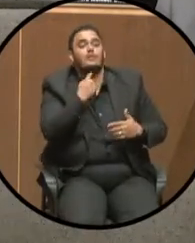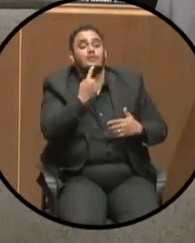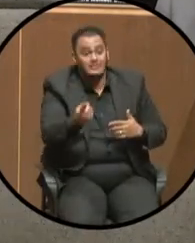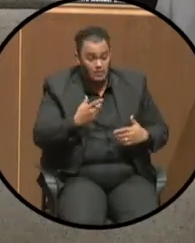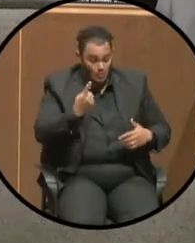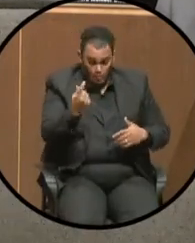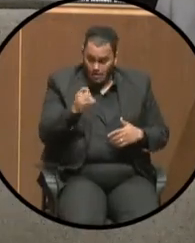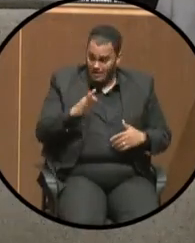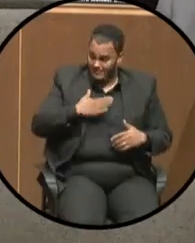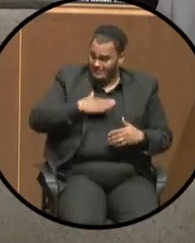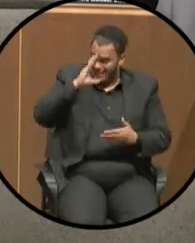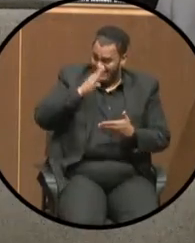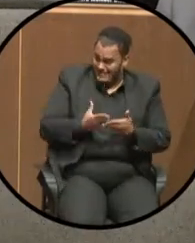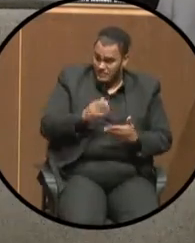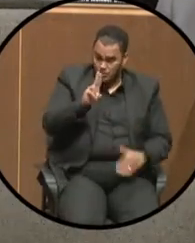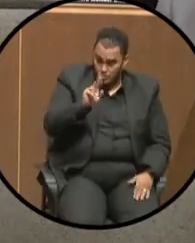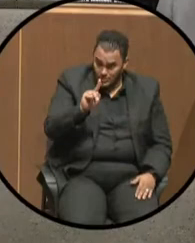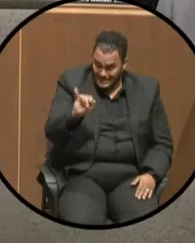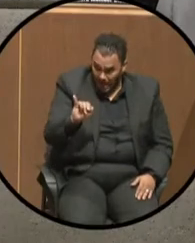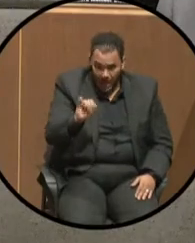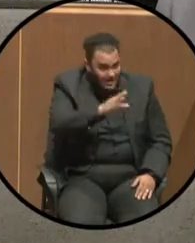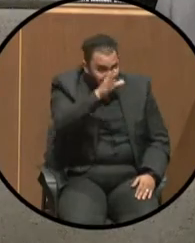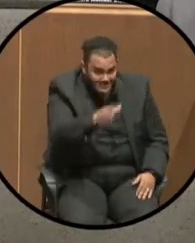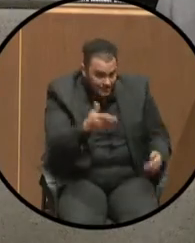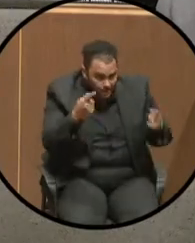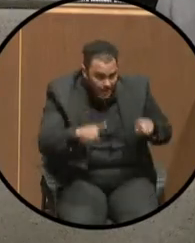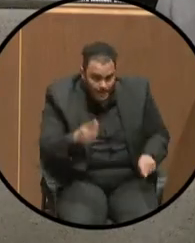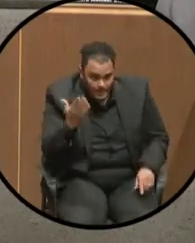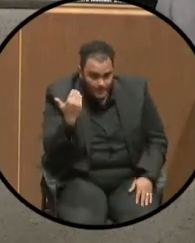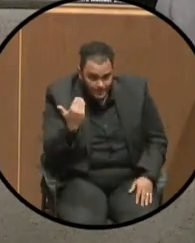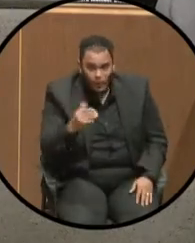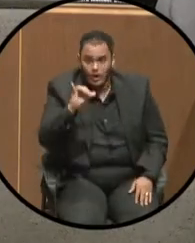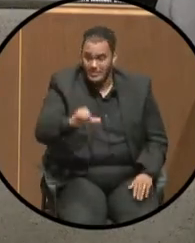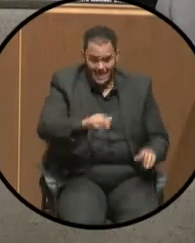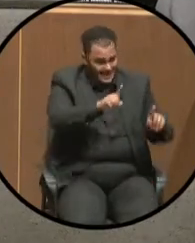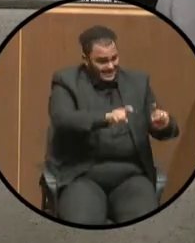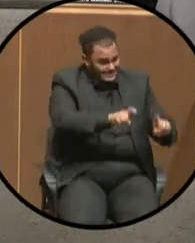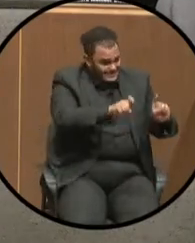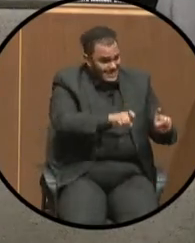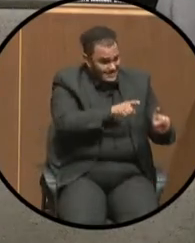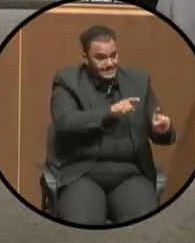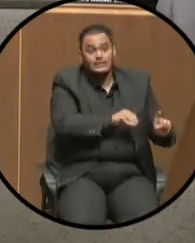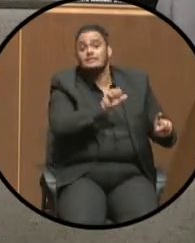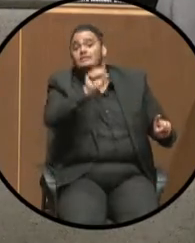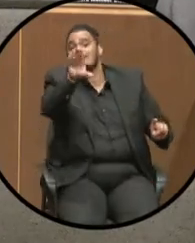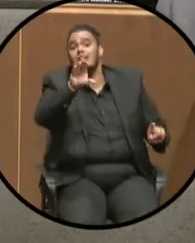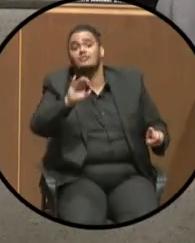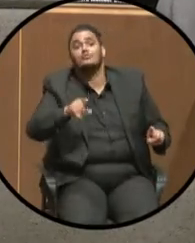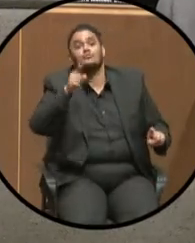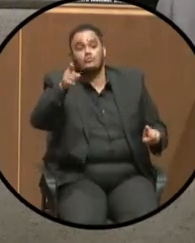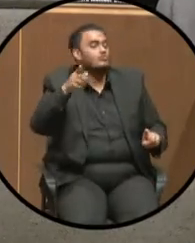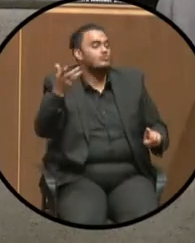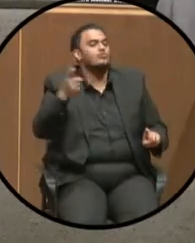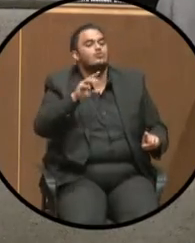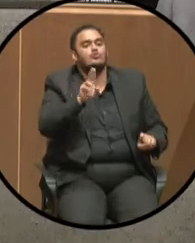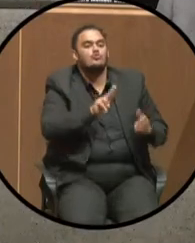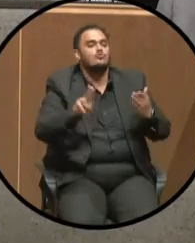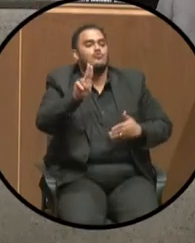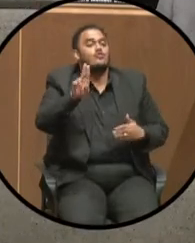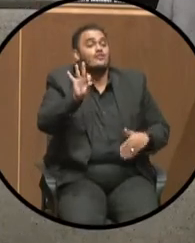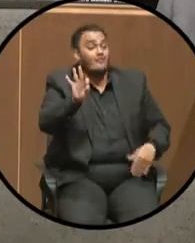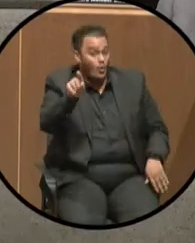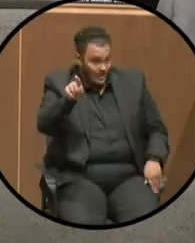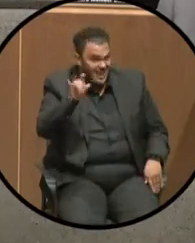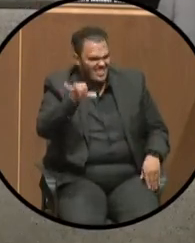infection, which has never happened before. The testing of the mask that was done at the University of Florida showed that the 11 dangerous pathogens found